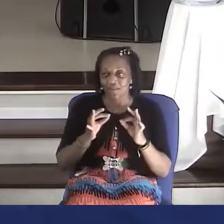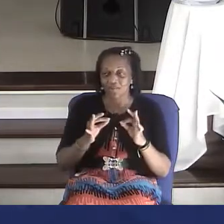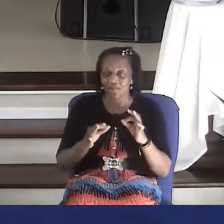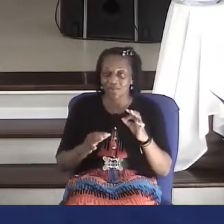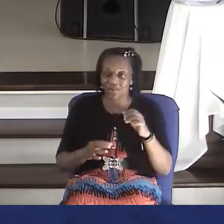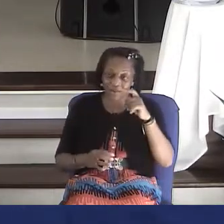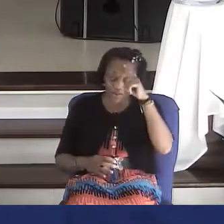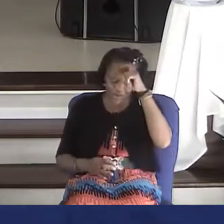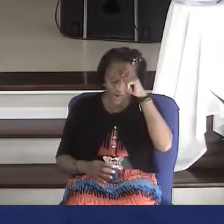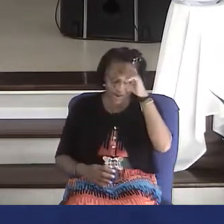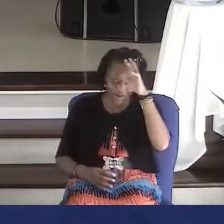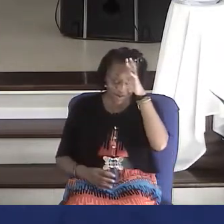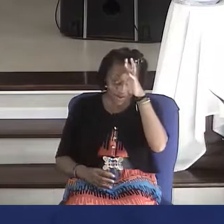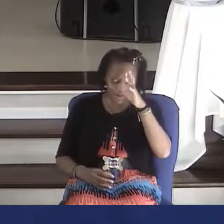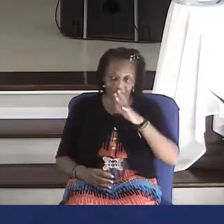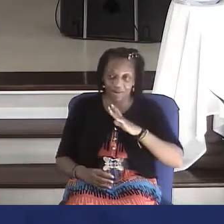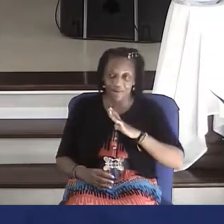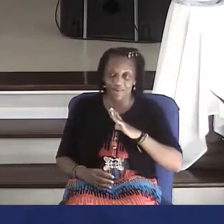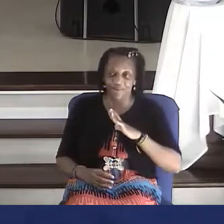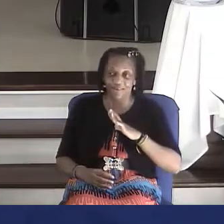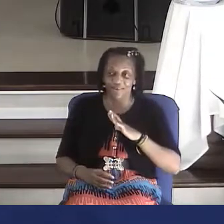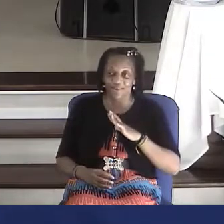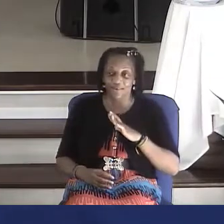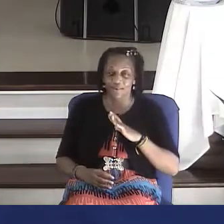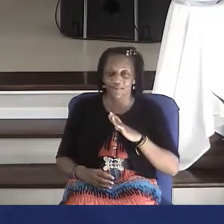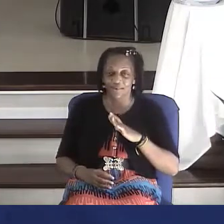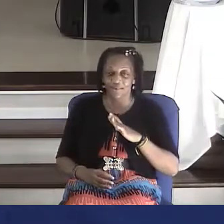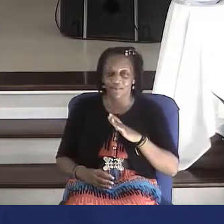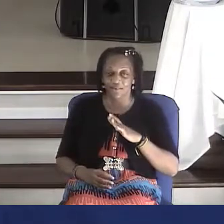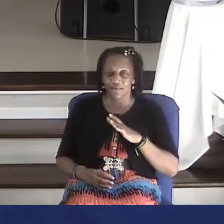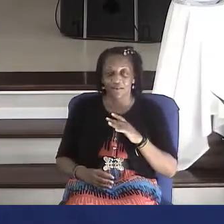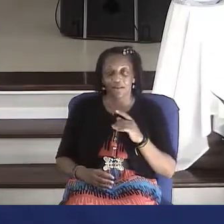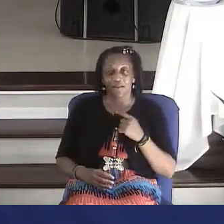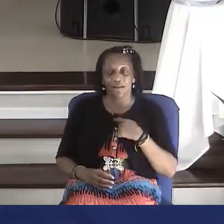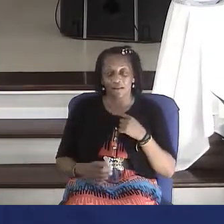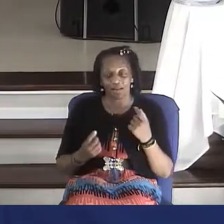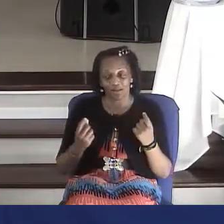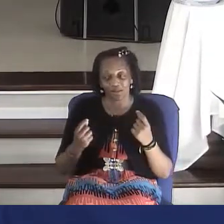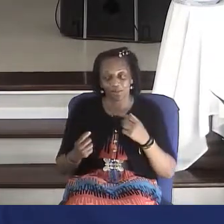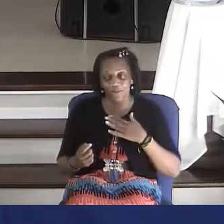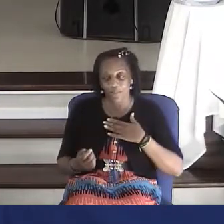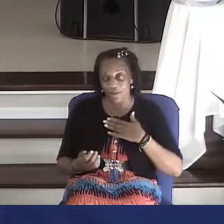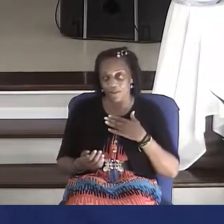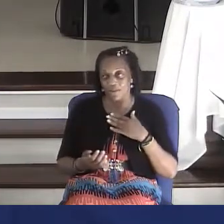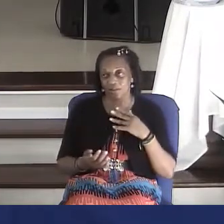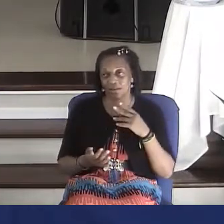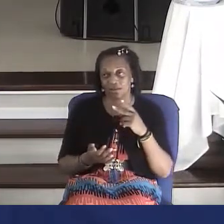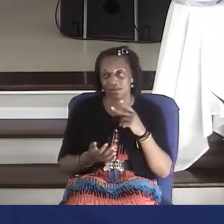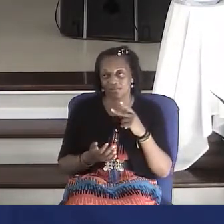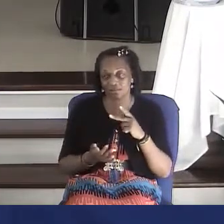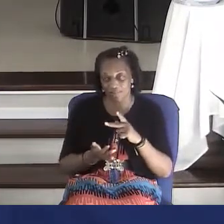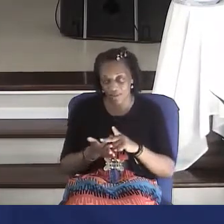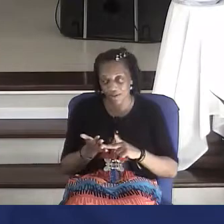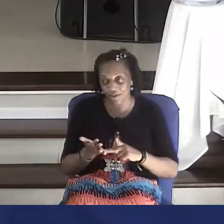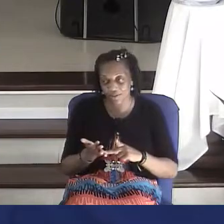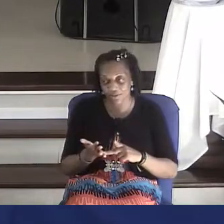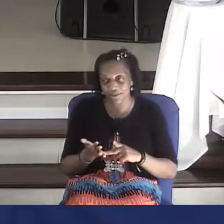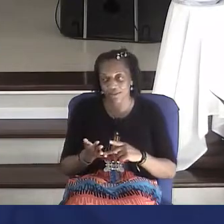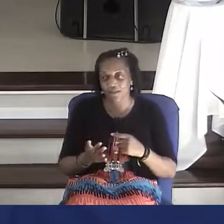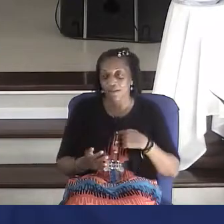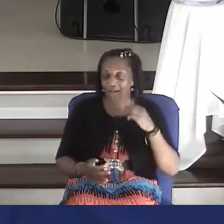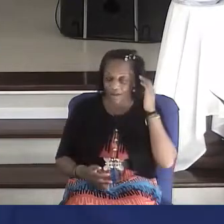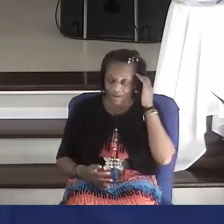wise man, I'd sure do my part. I know what I'll give